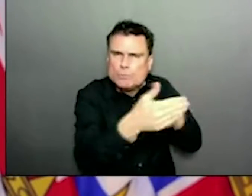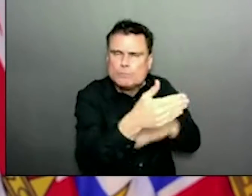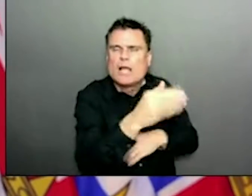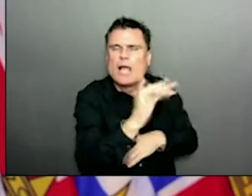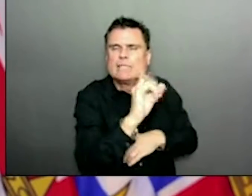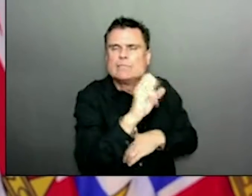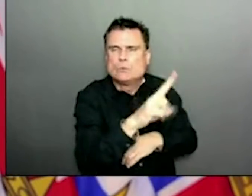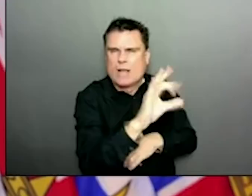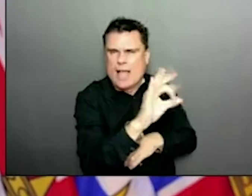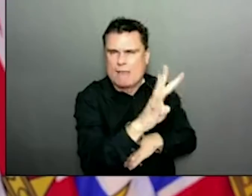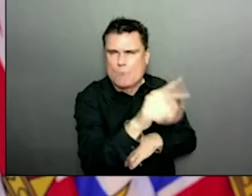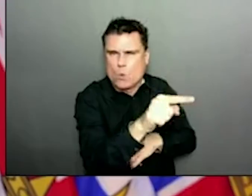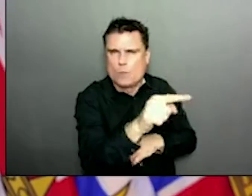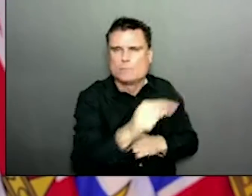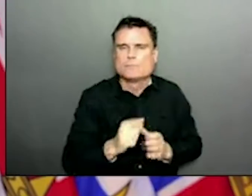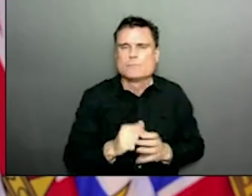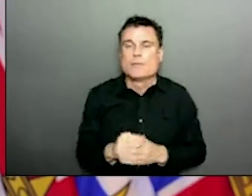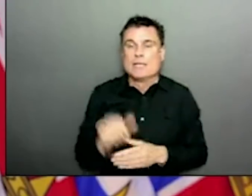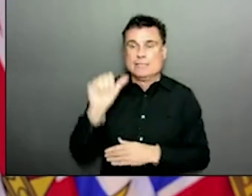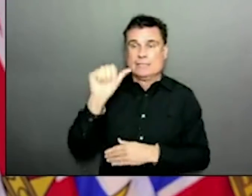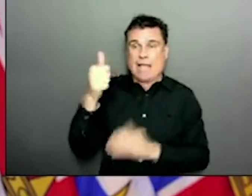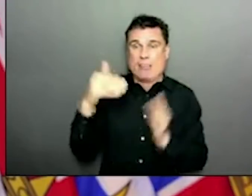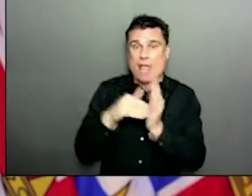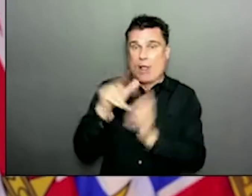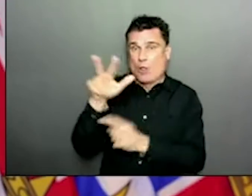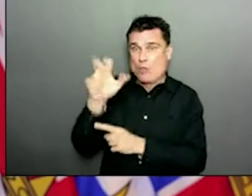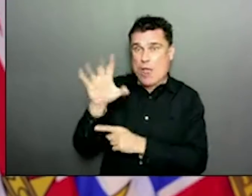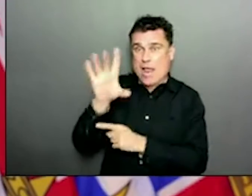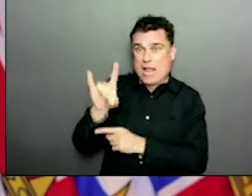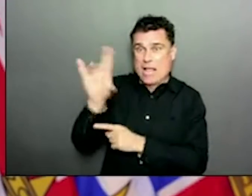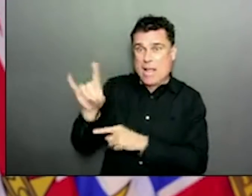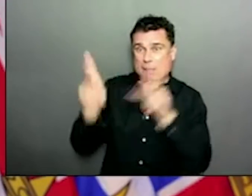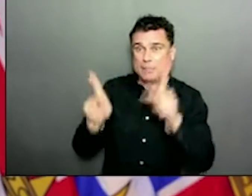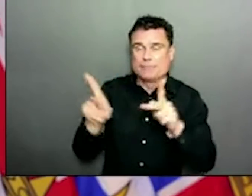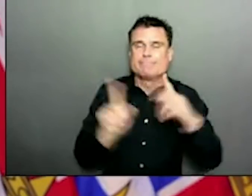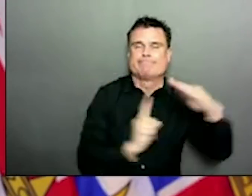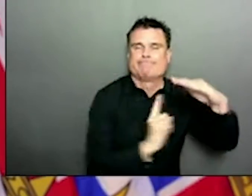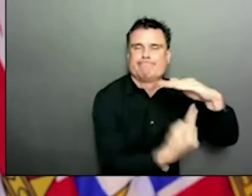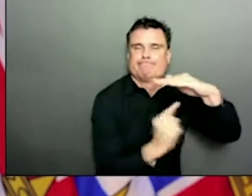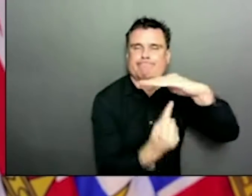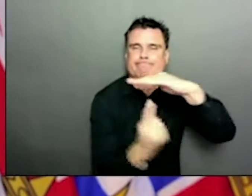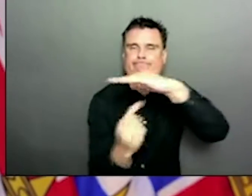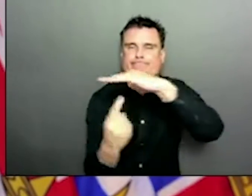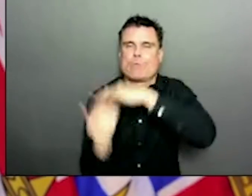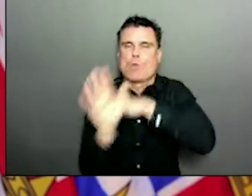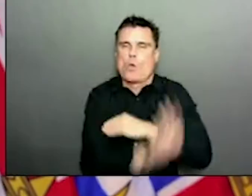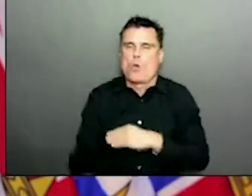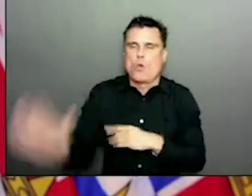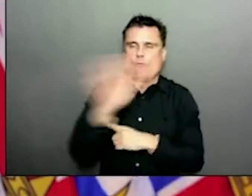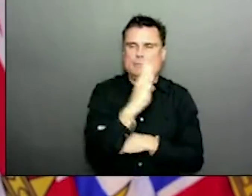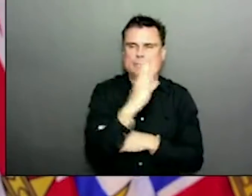10,388 people under active public health monitoring because of exposures to COVID-19, and